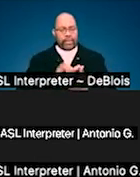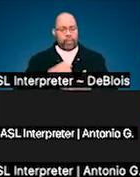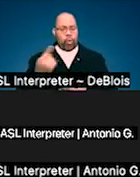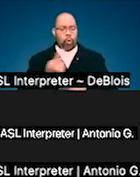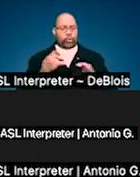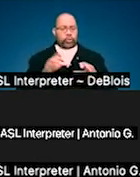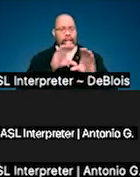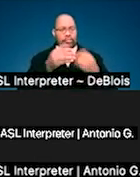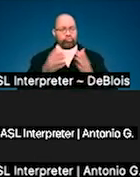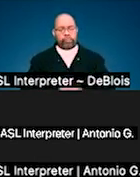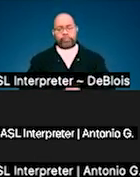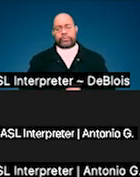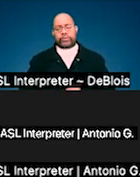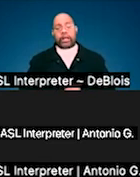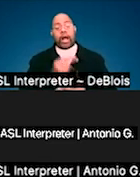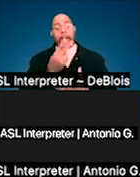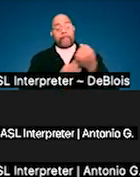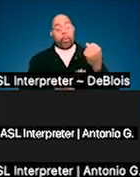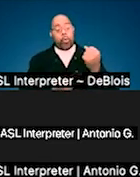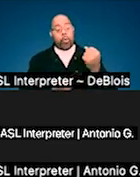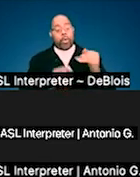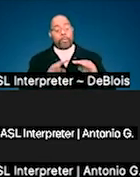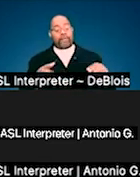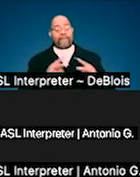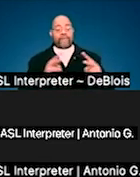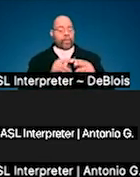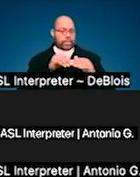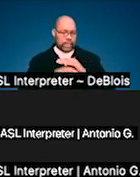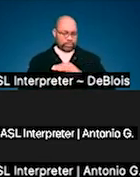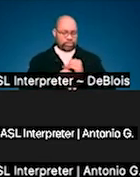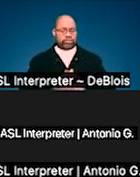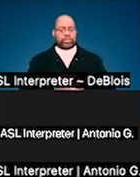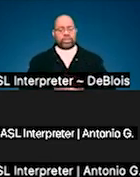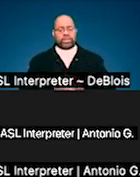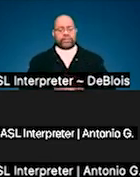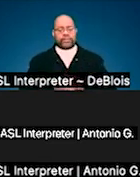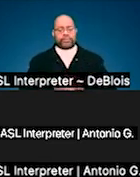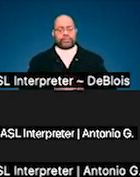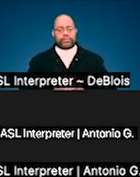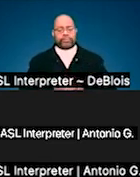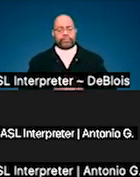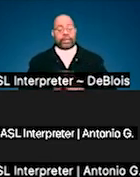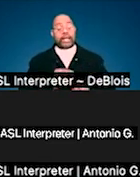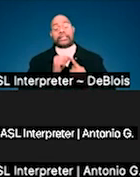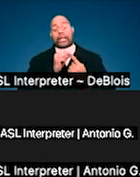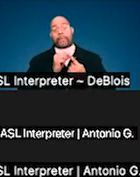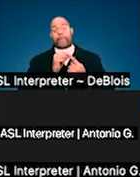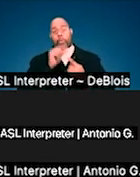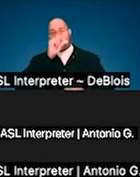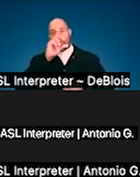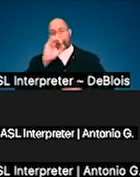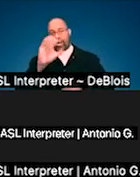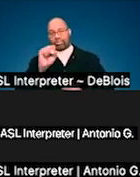the classroom. And both of those are very accessible, and except for the Google Docs.